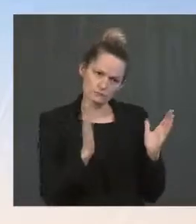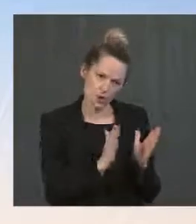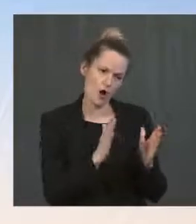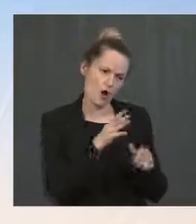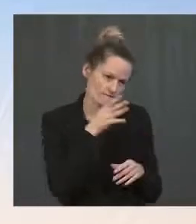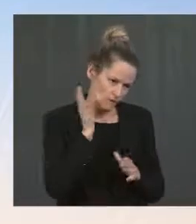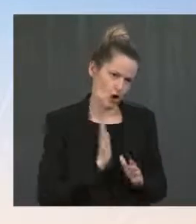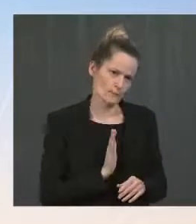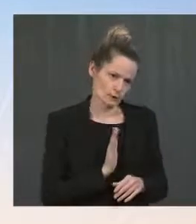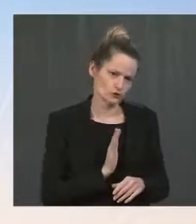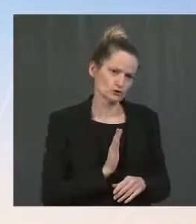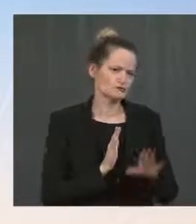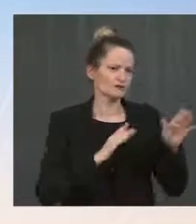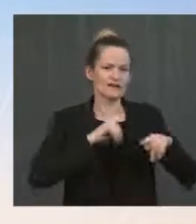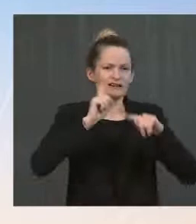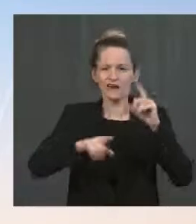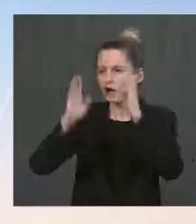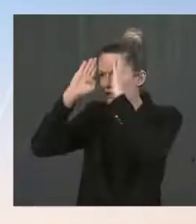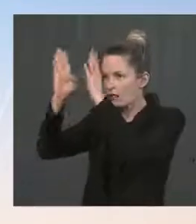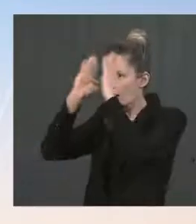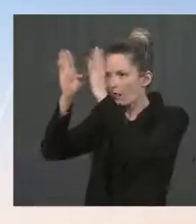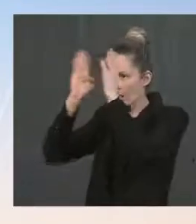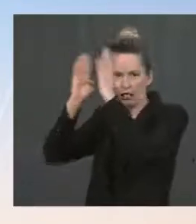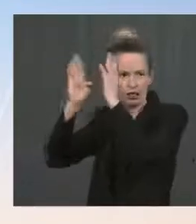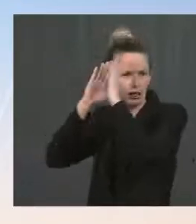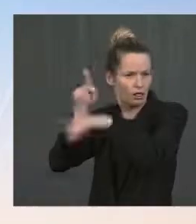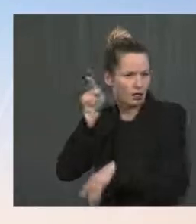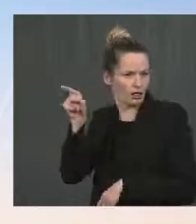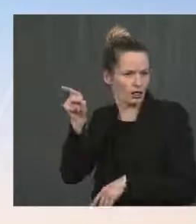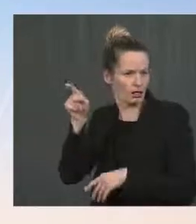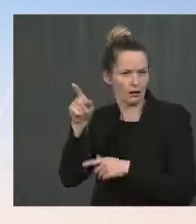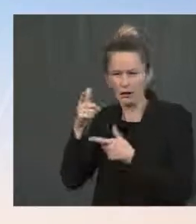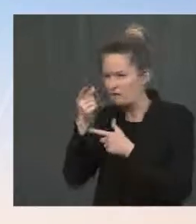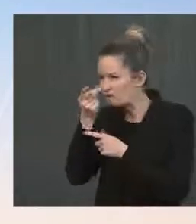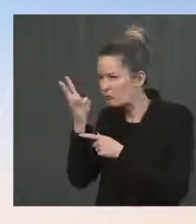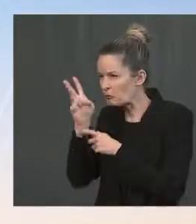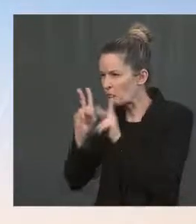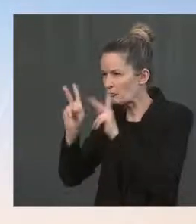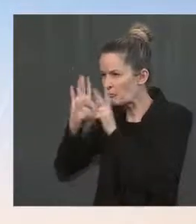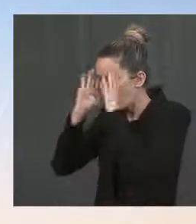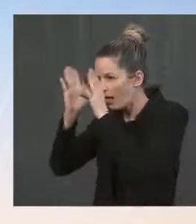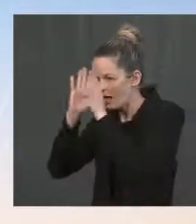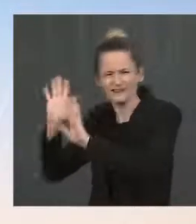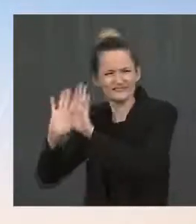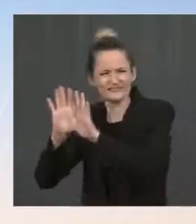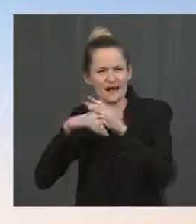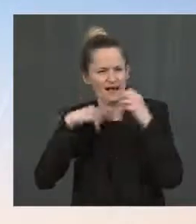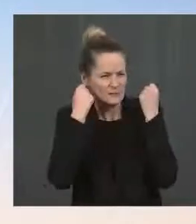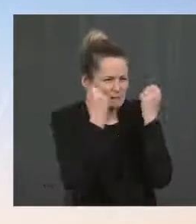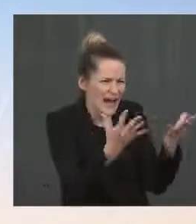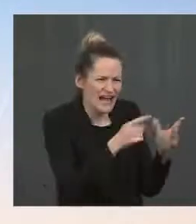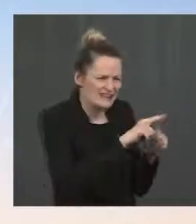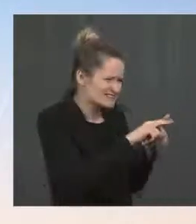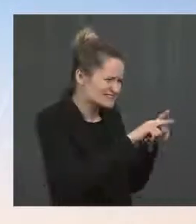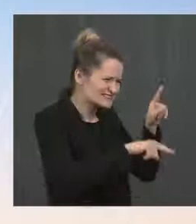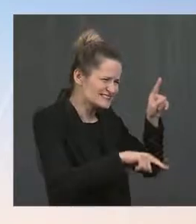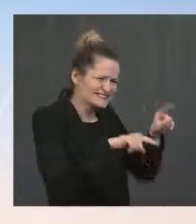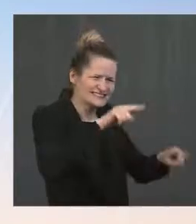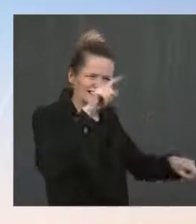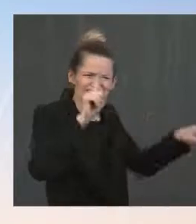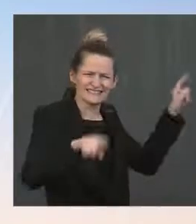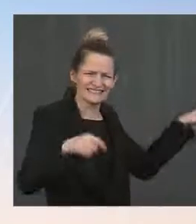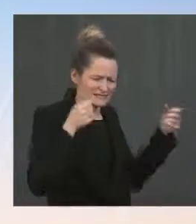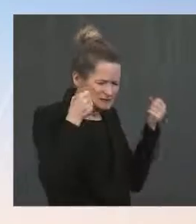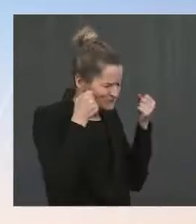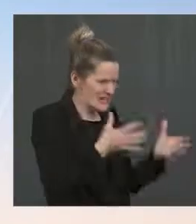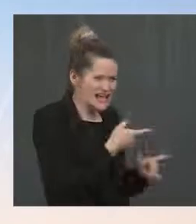concentration on just, you know, focusing on just a few. We need to have greater diversity across the board here. So we're looking for